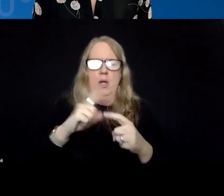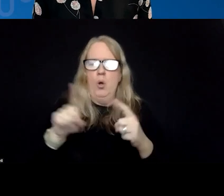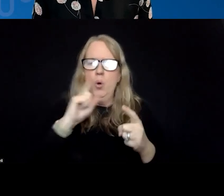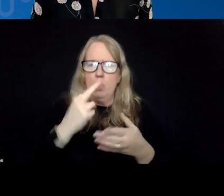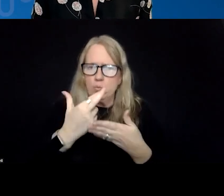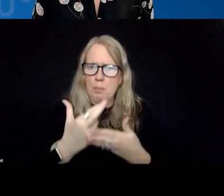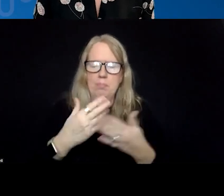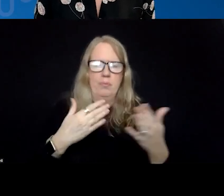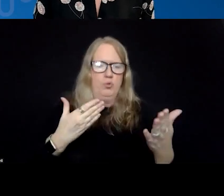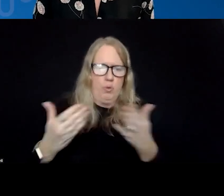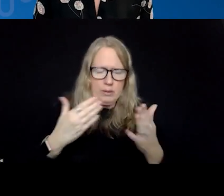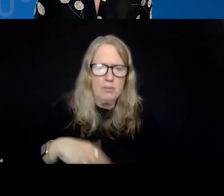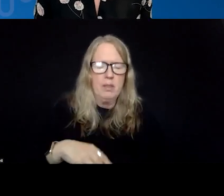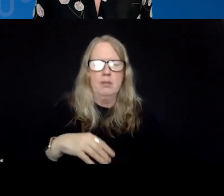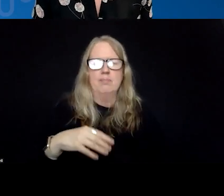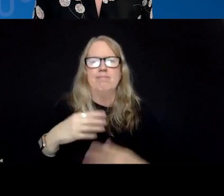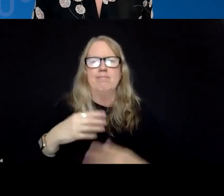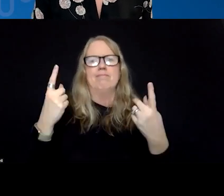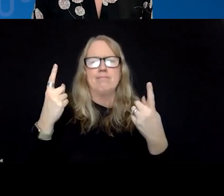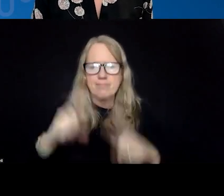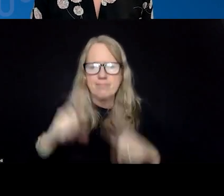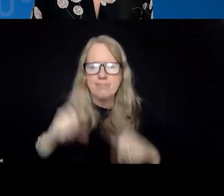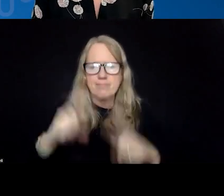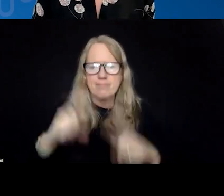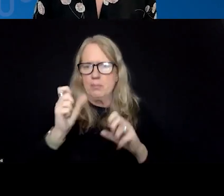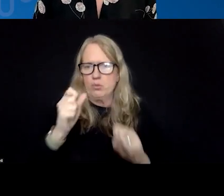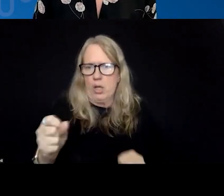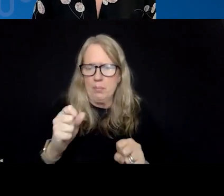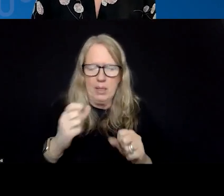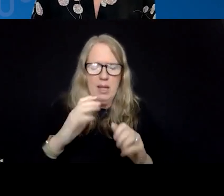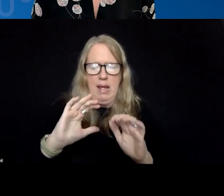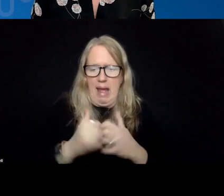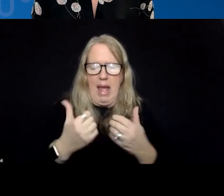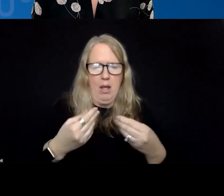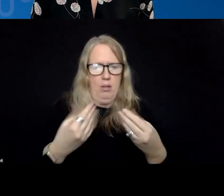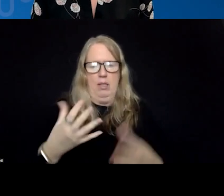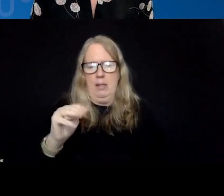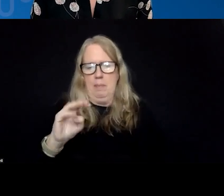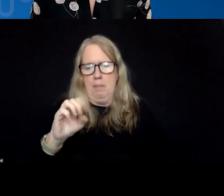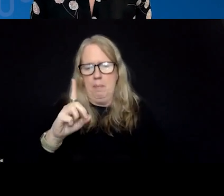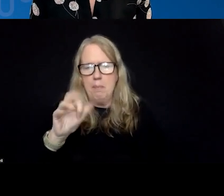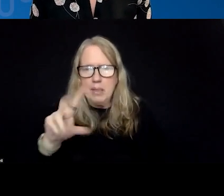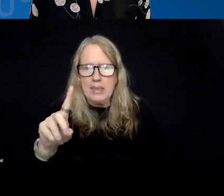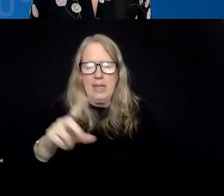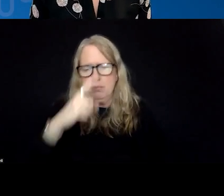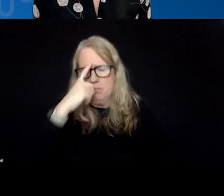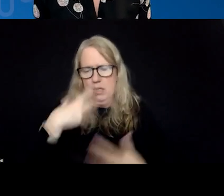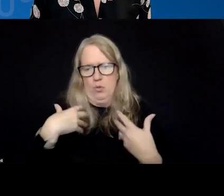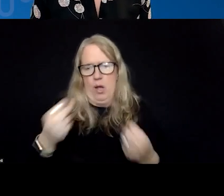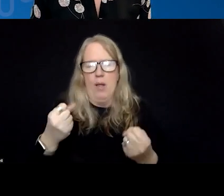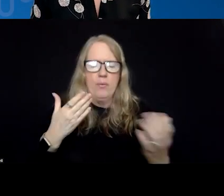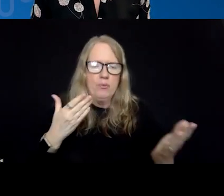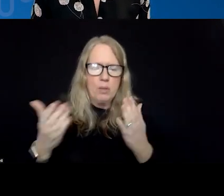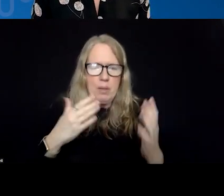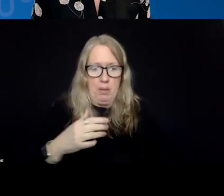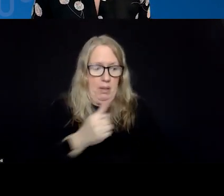And because that winds up being the predominant way that most states deliver Medicaid mental health services, clinical